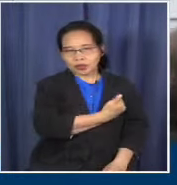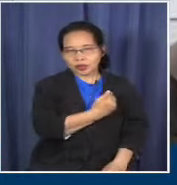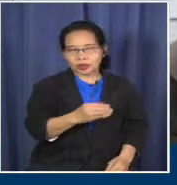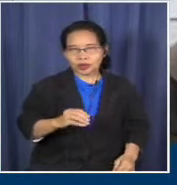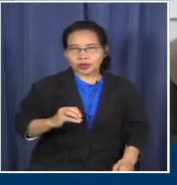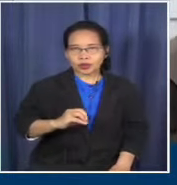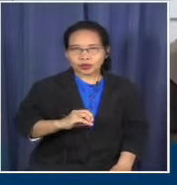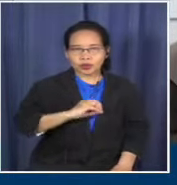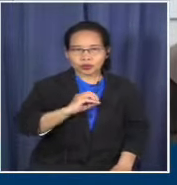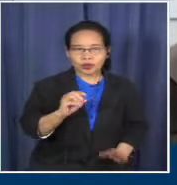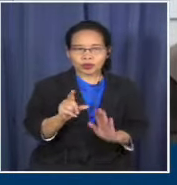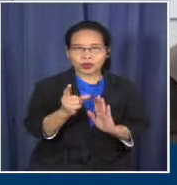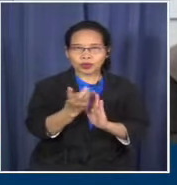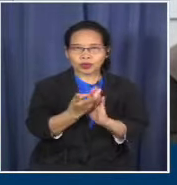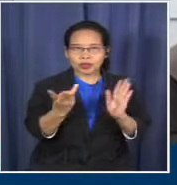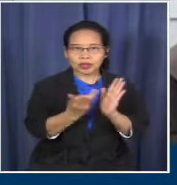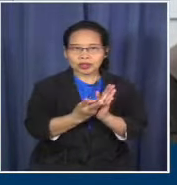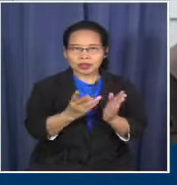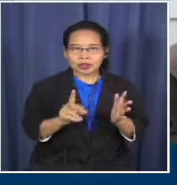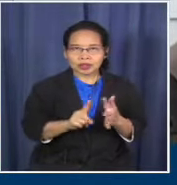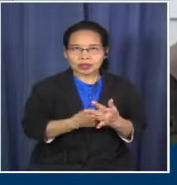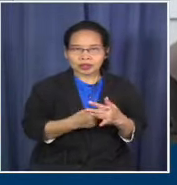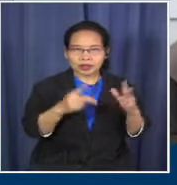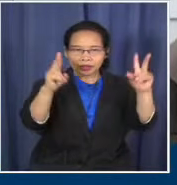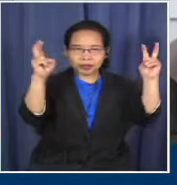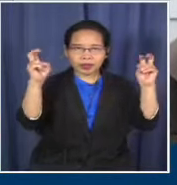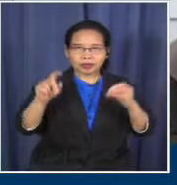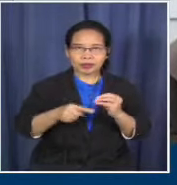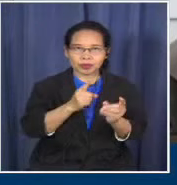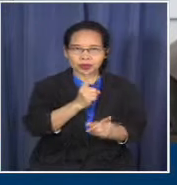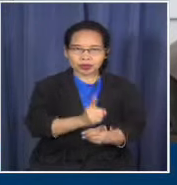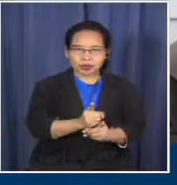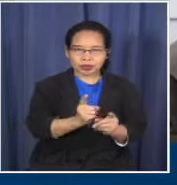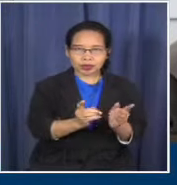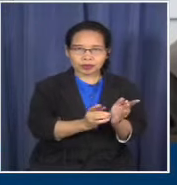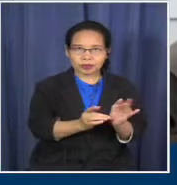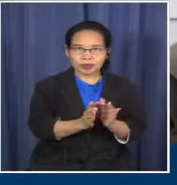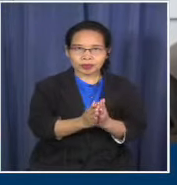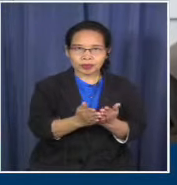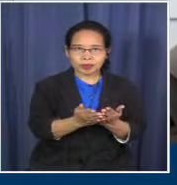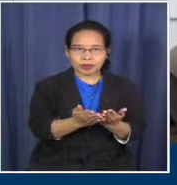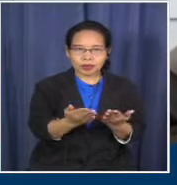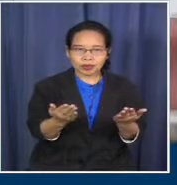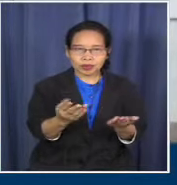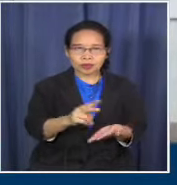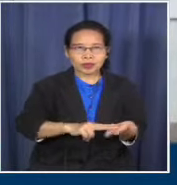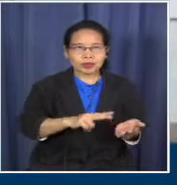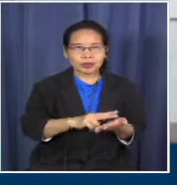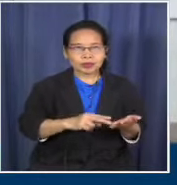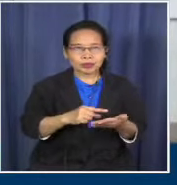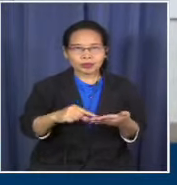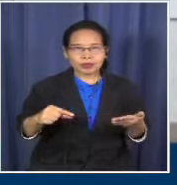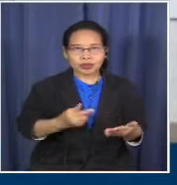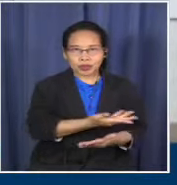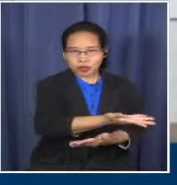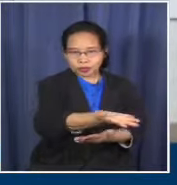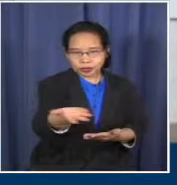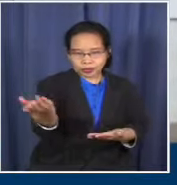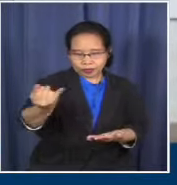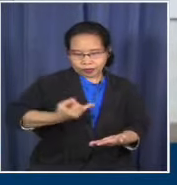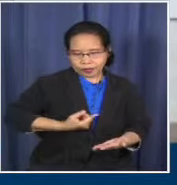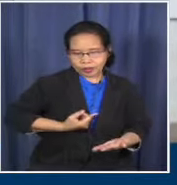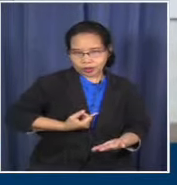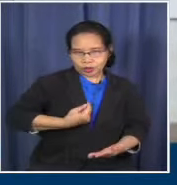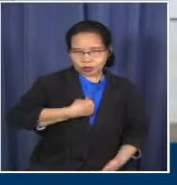own will. Let's start our topic. It is about the authenticity of the Bible. I want to read